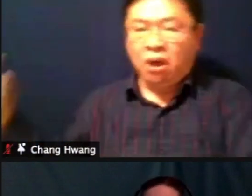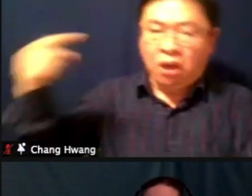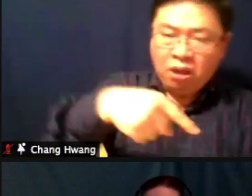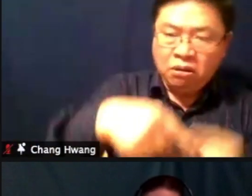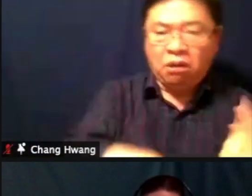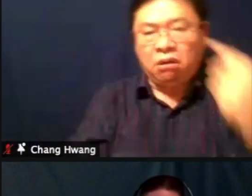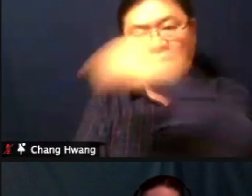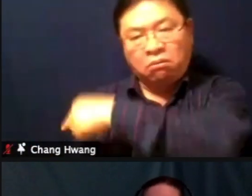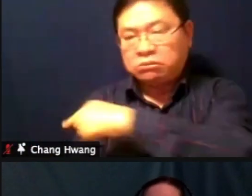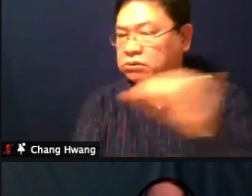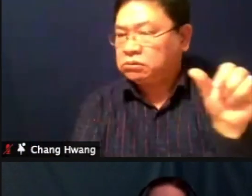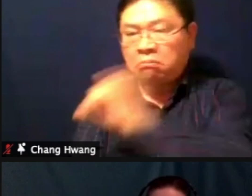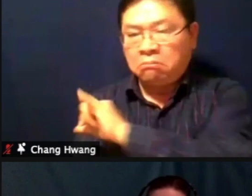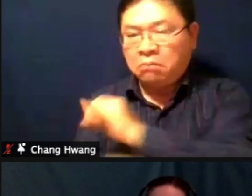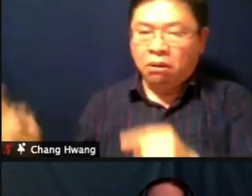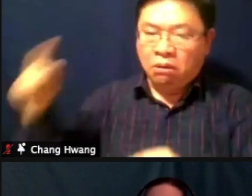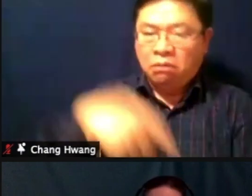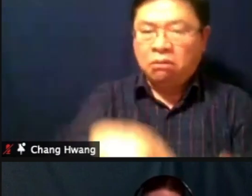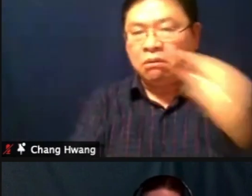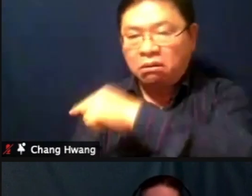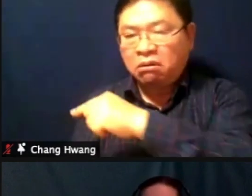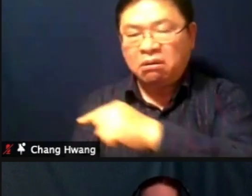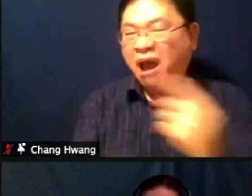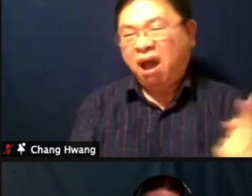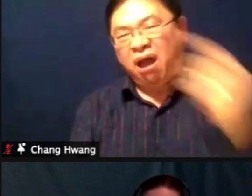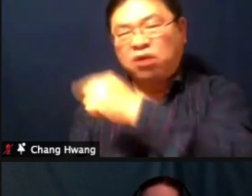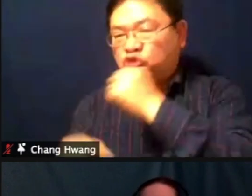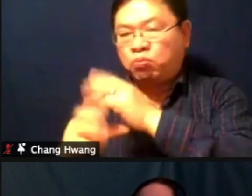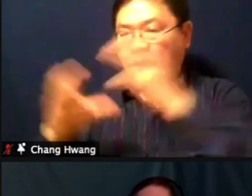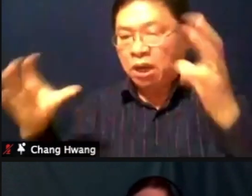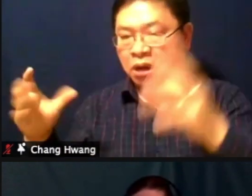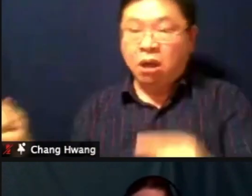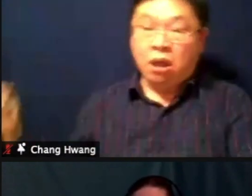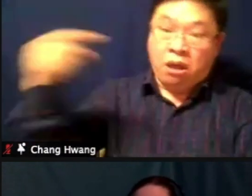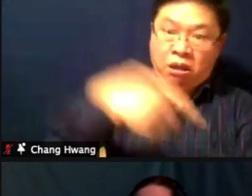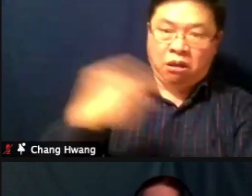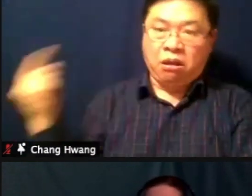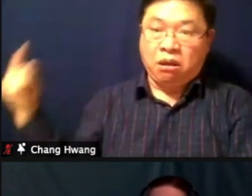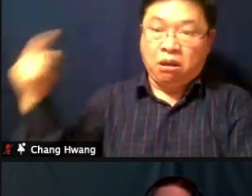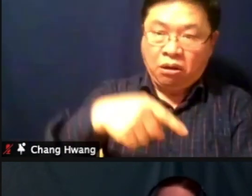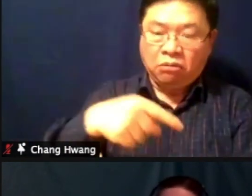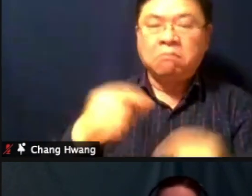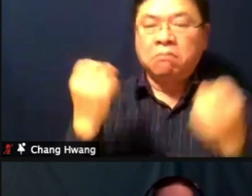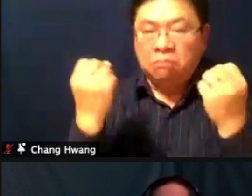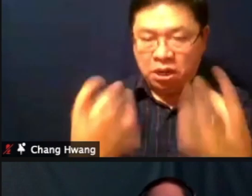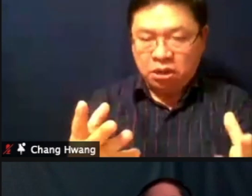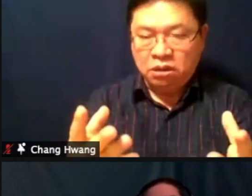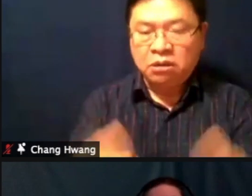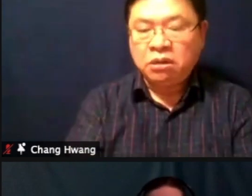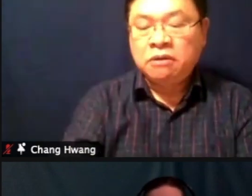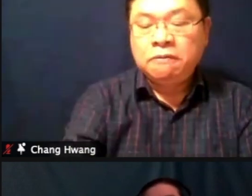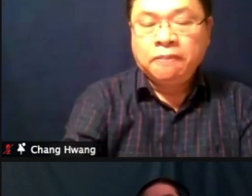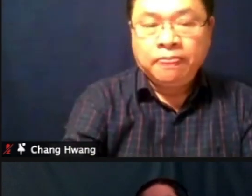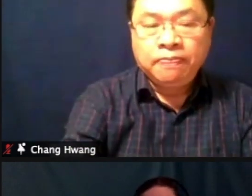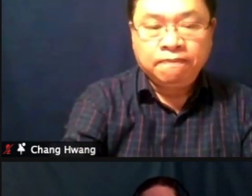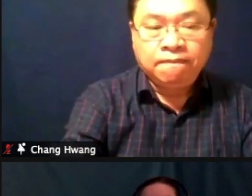have gone on to Tokyo and went to school there. Other students may have come from Korea to Tokyo to